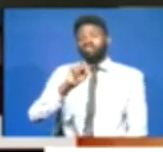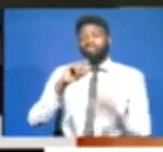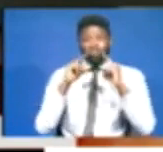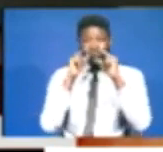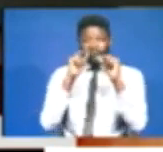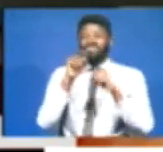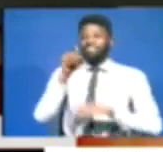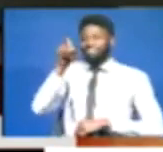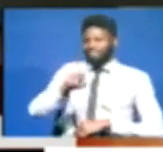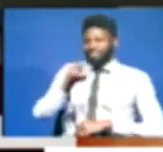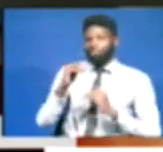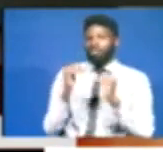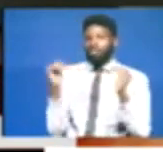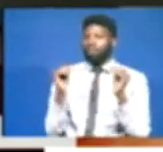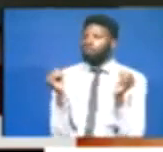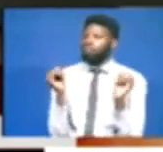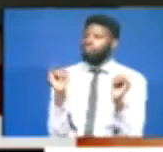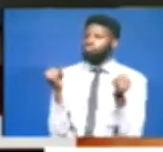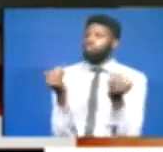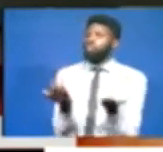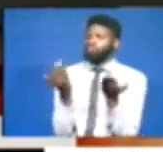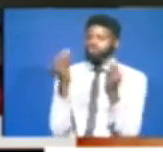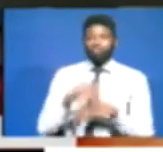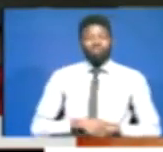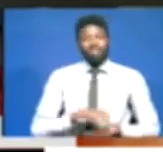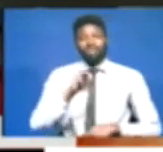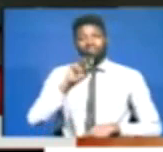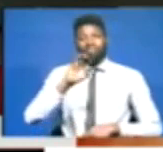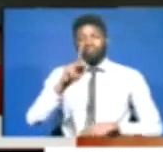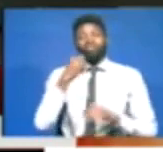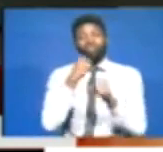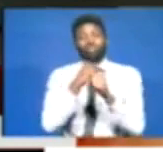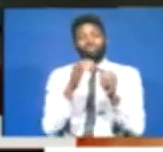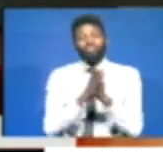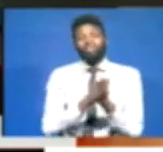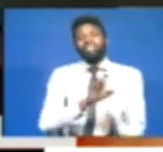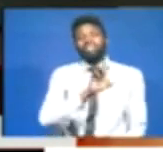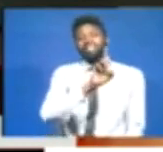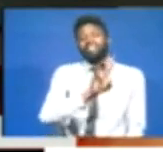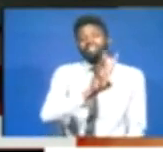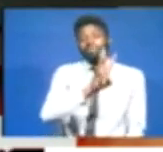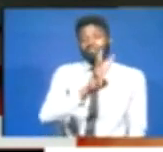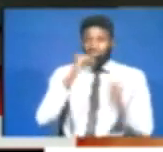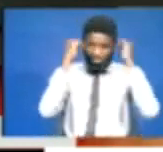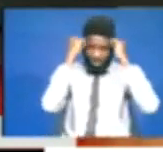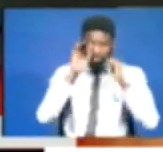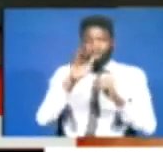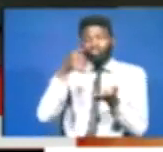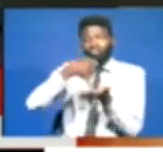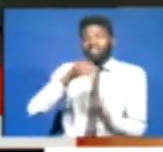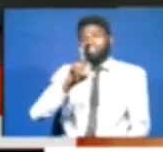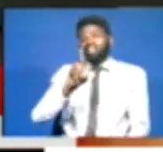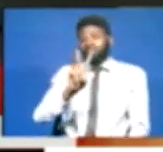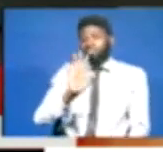journalism in the country. The consortium has partnered with DW Academy, which is part of the DW media company from